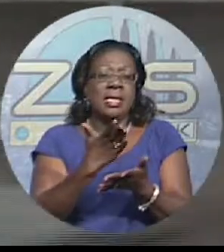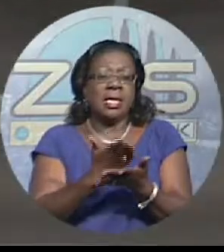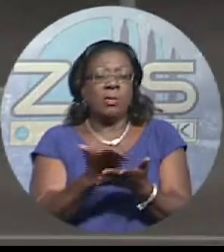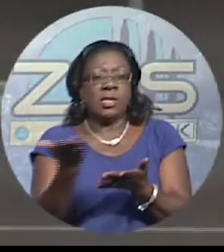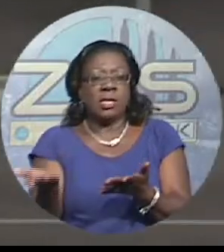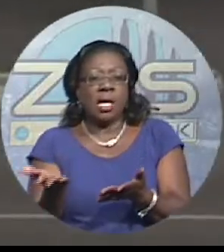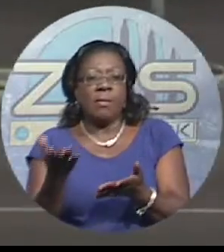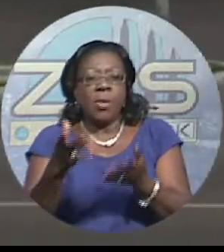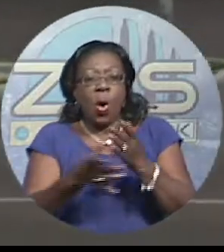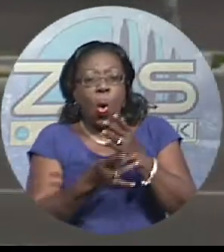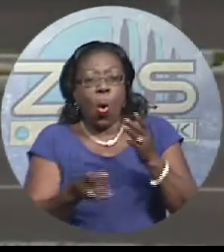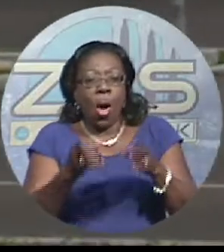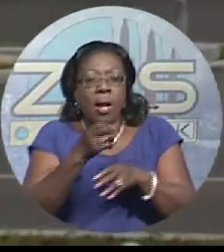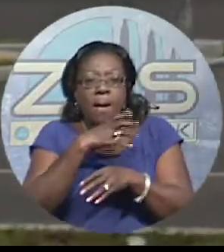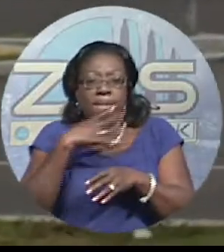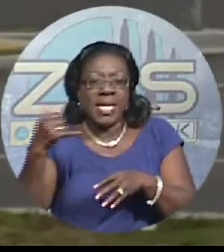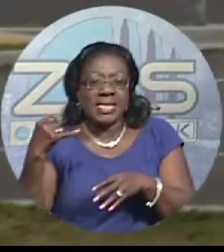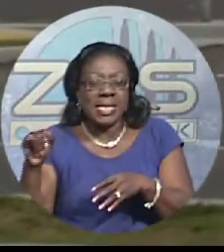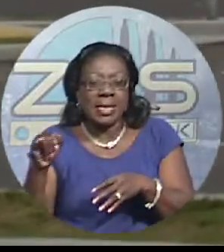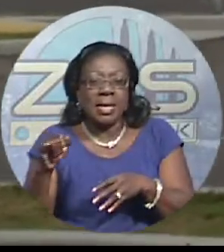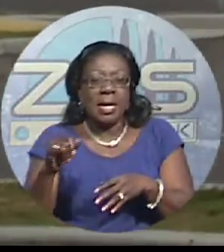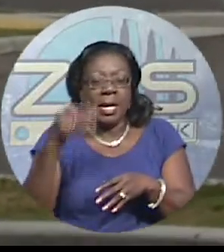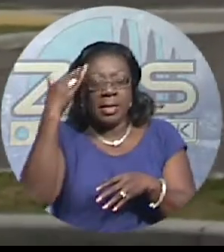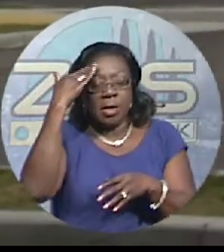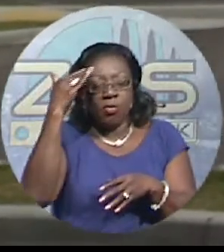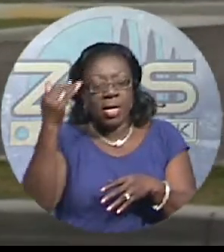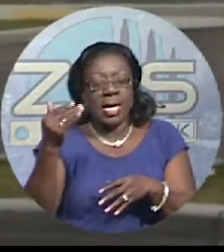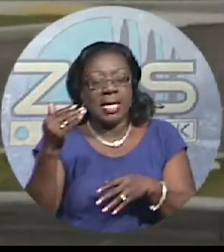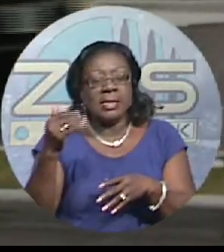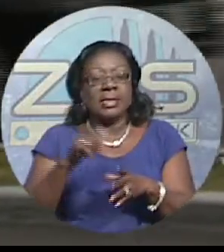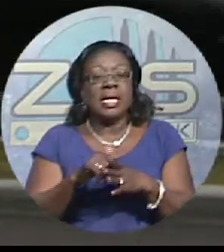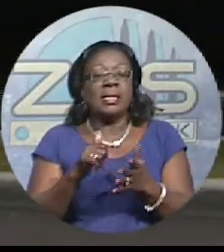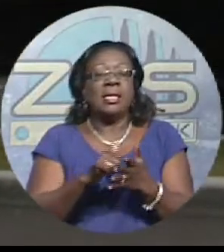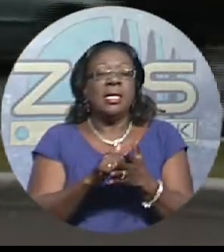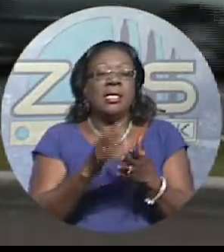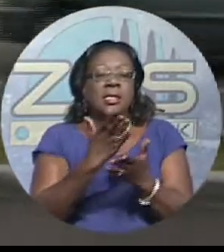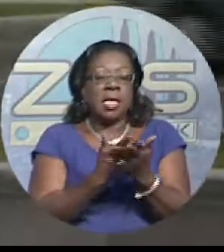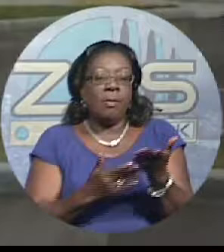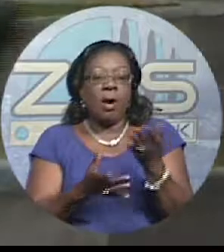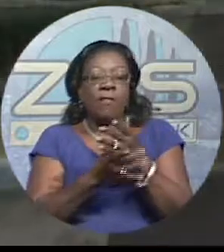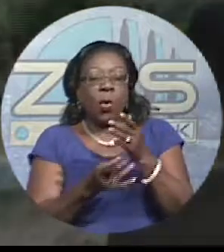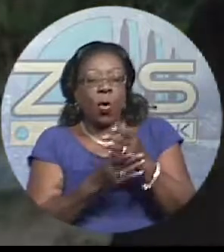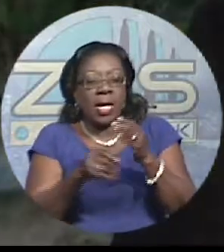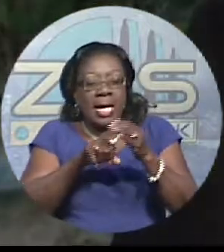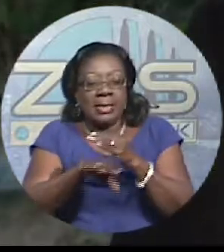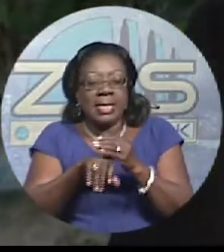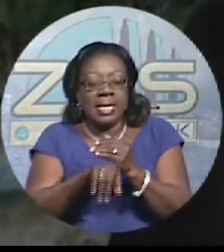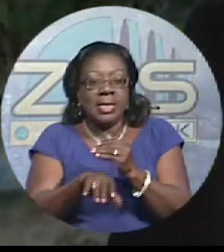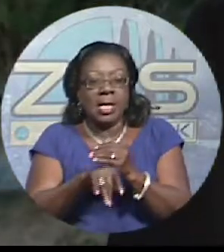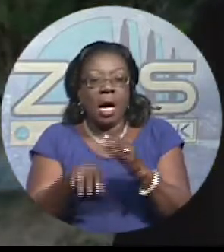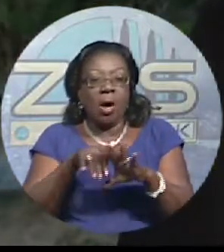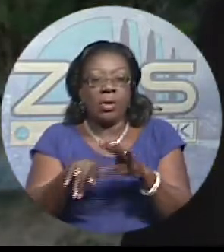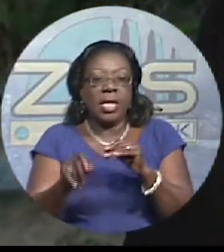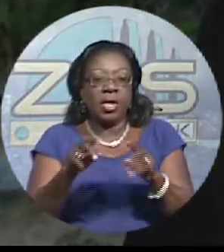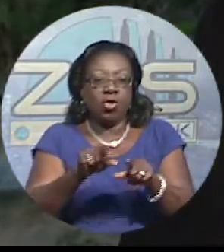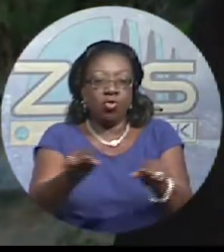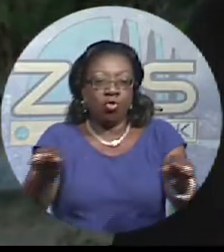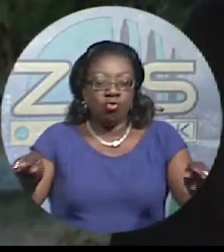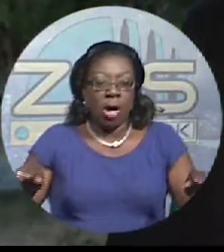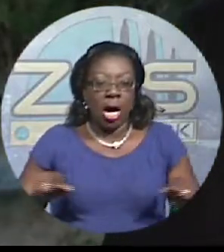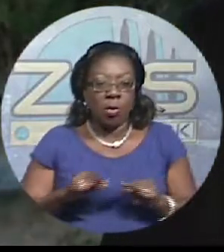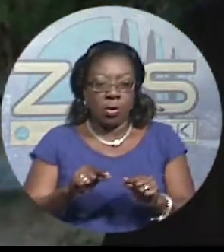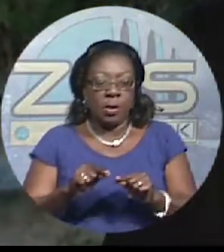discovered. Immediately after being notified, the relevant agencies within my department took